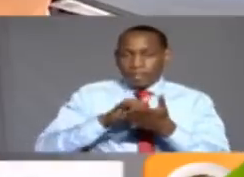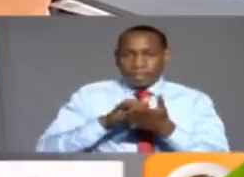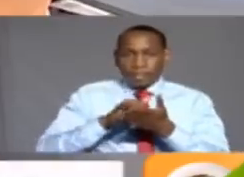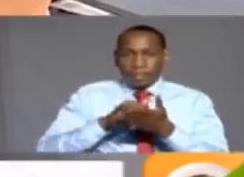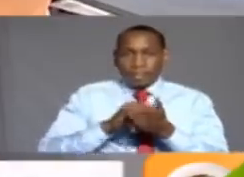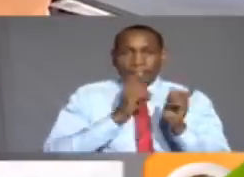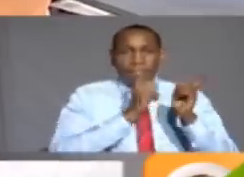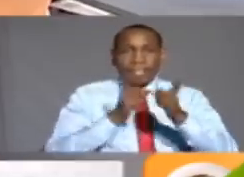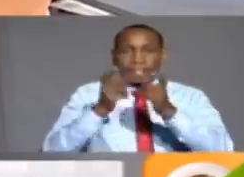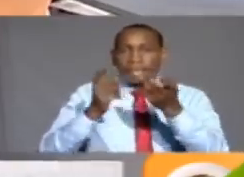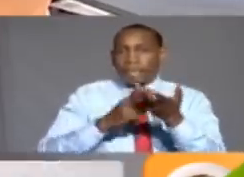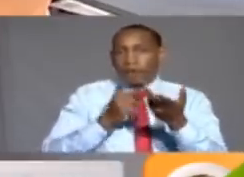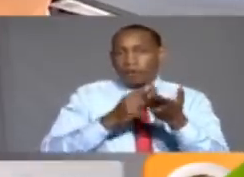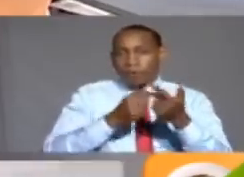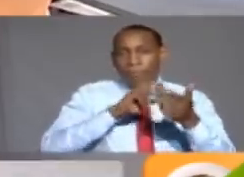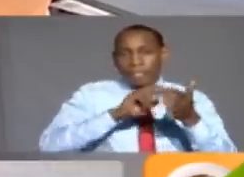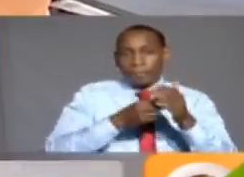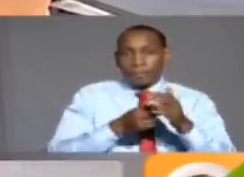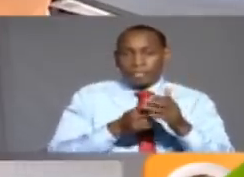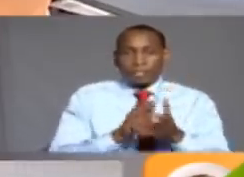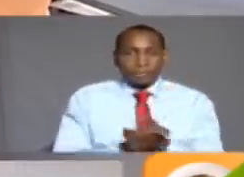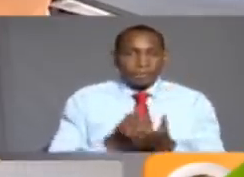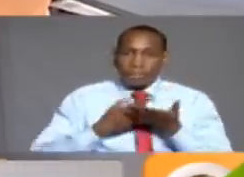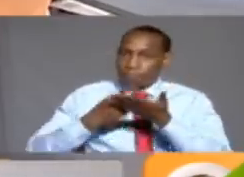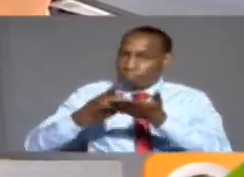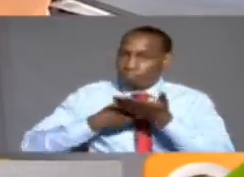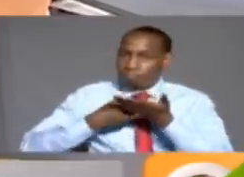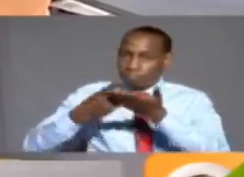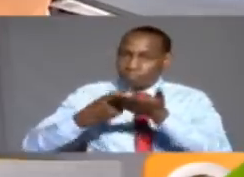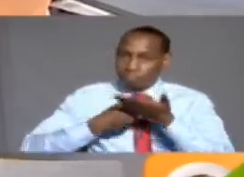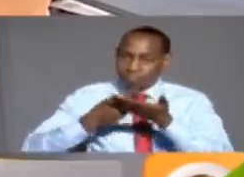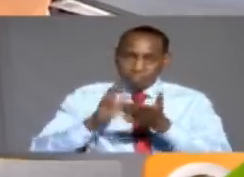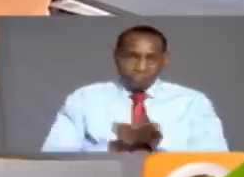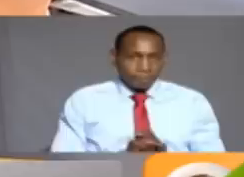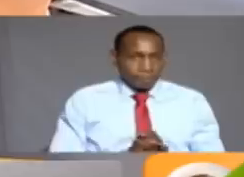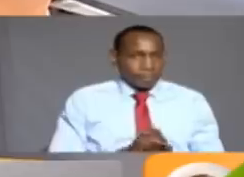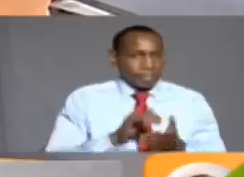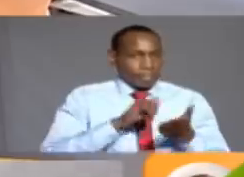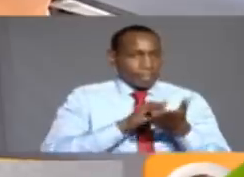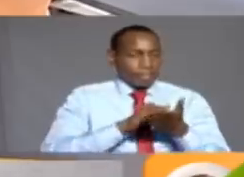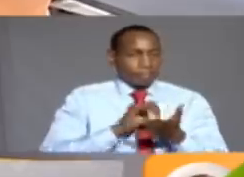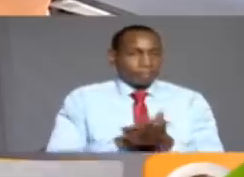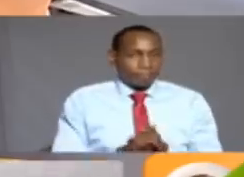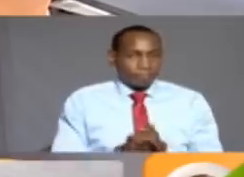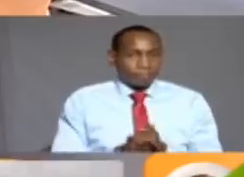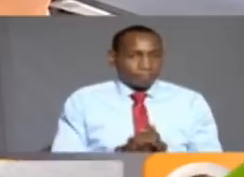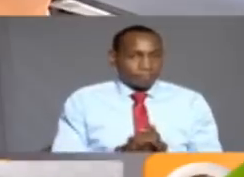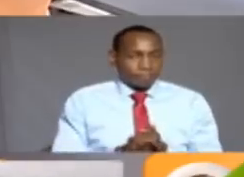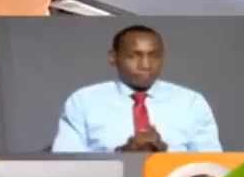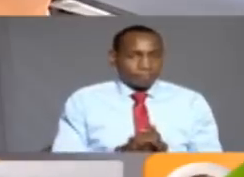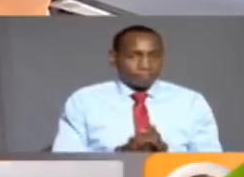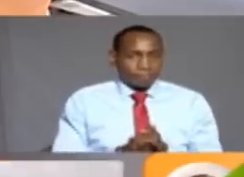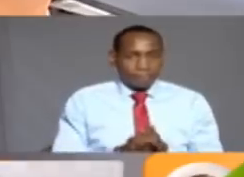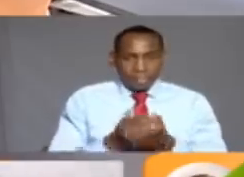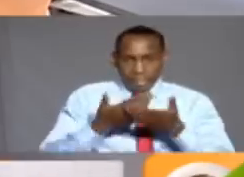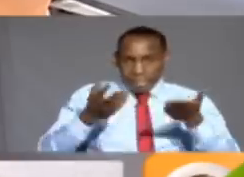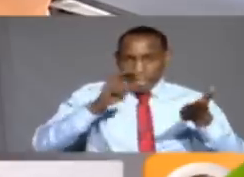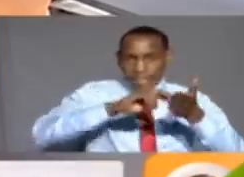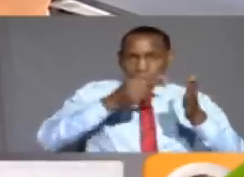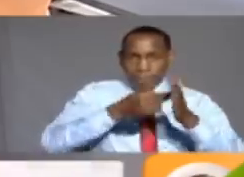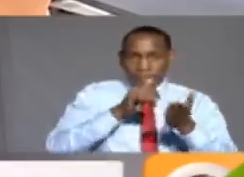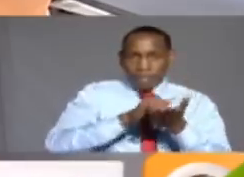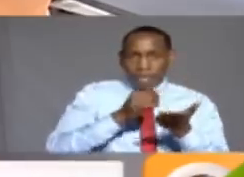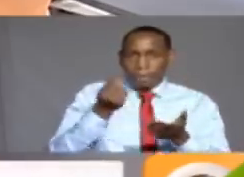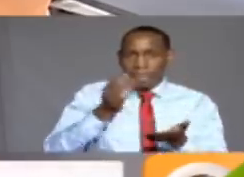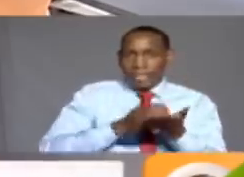with Tanga Tanga, haven't gone launching any project. Okay. I have made the point. You have said it is the government that you see, we haven't gone launching any projects that have not been